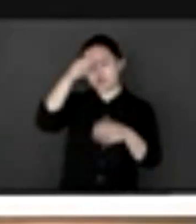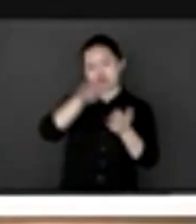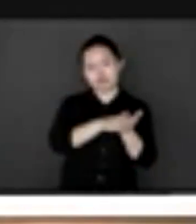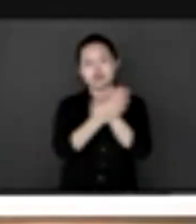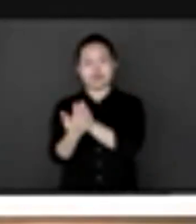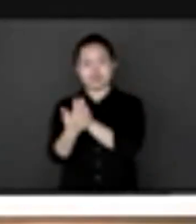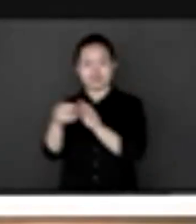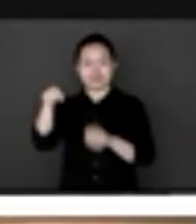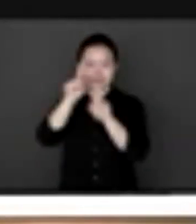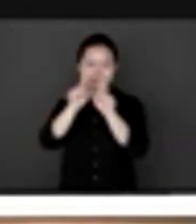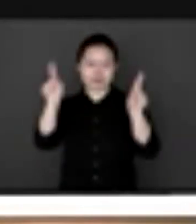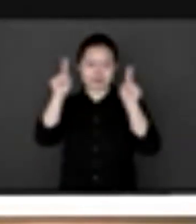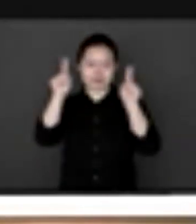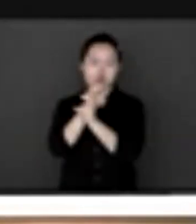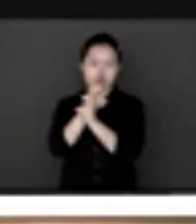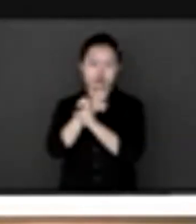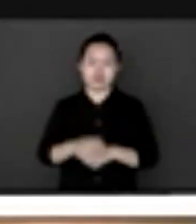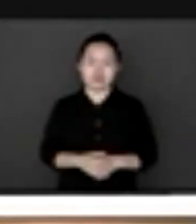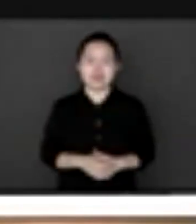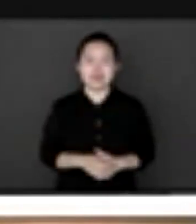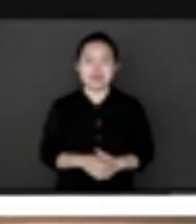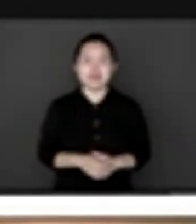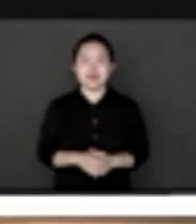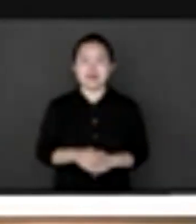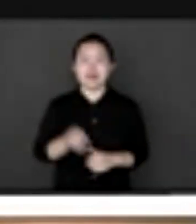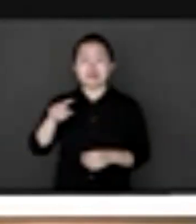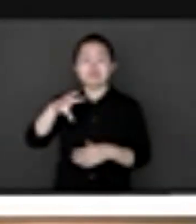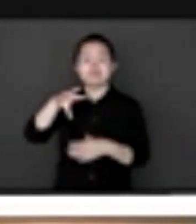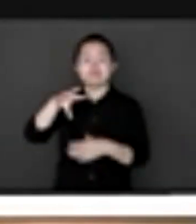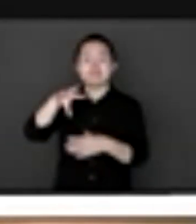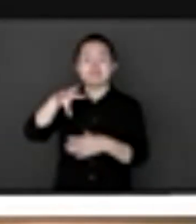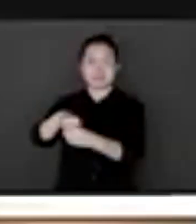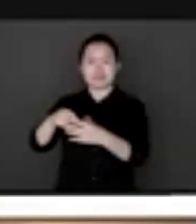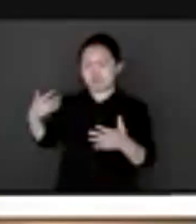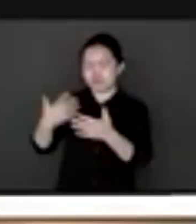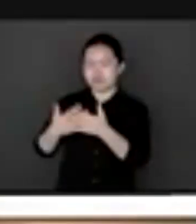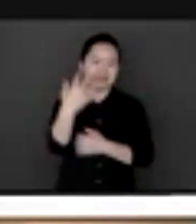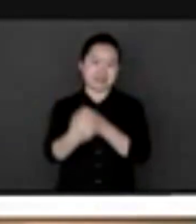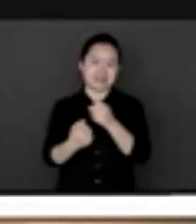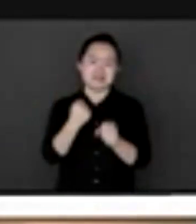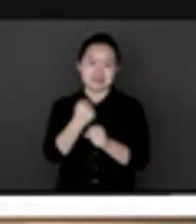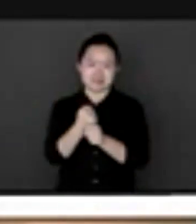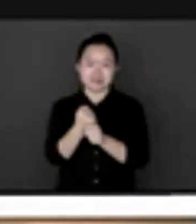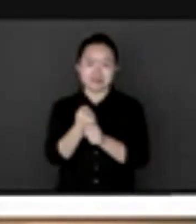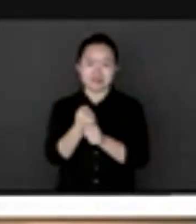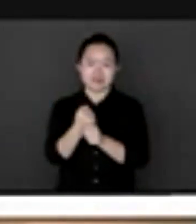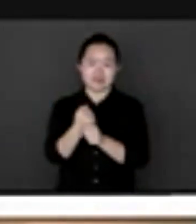Austria created a role in the executive board, the rectorate it's called in the